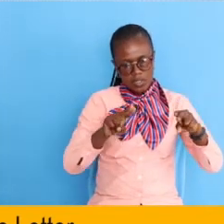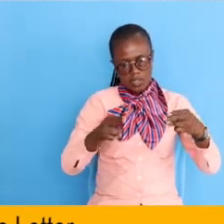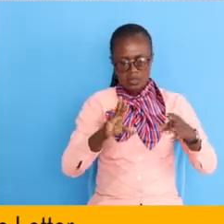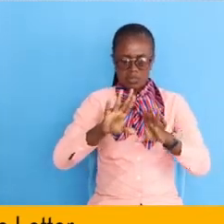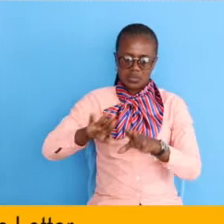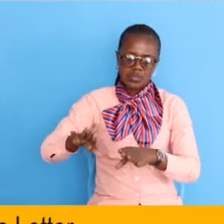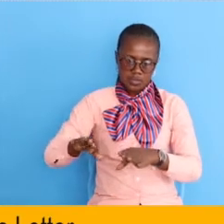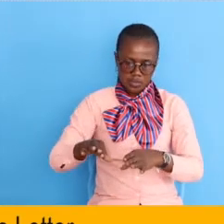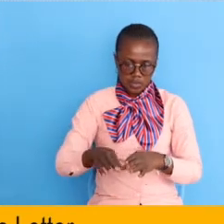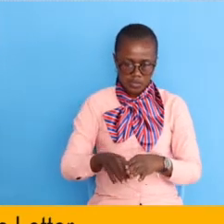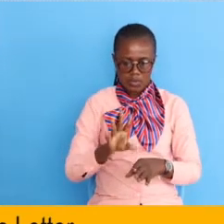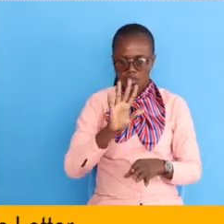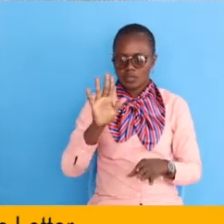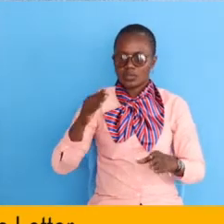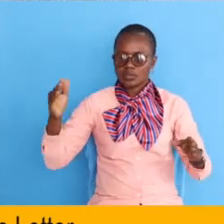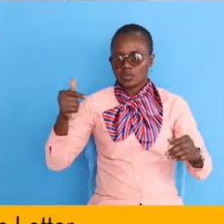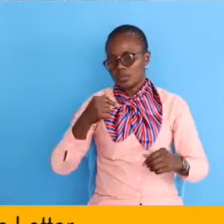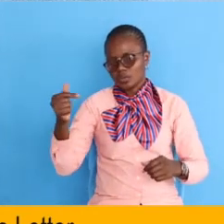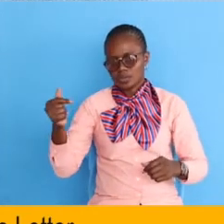Then you come